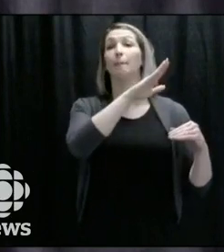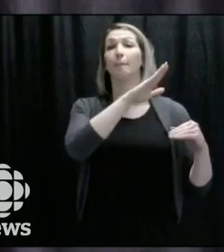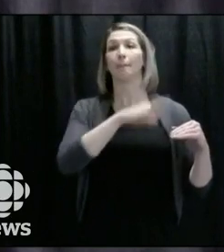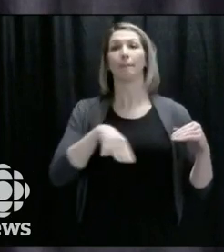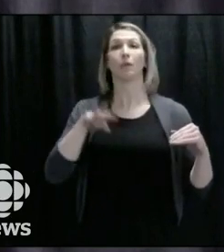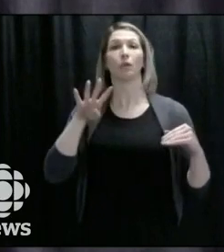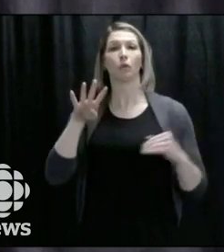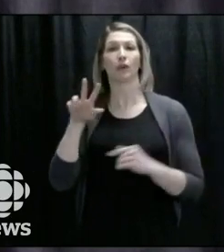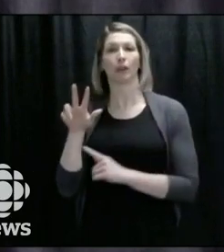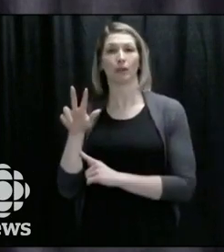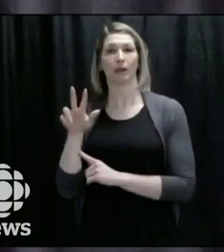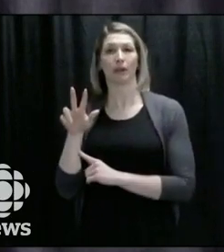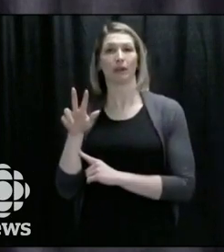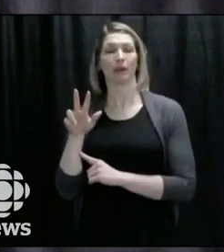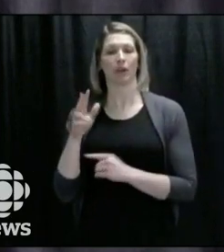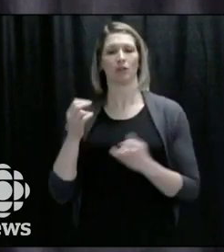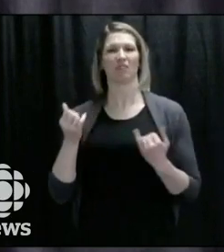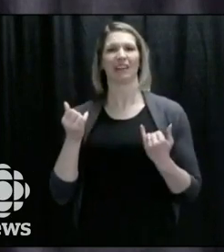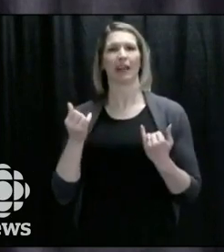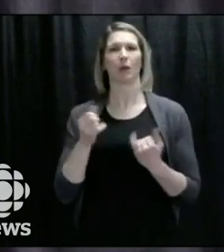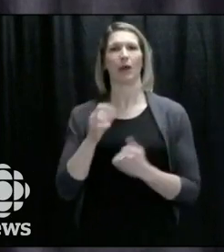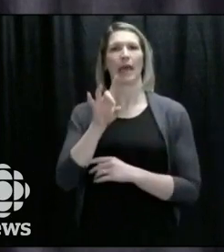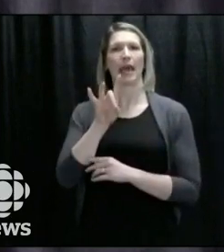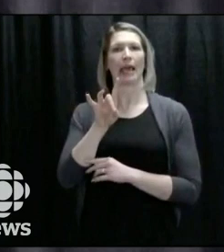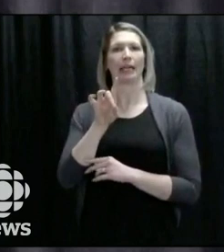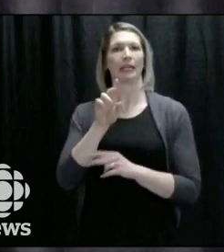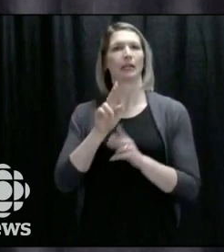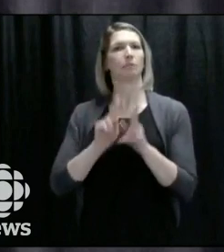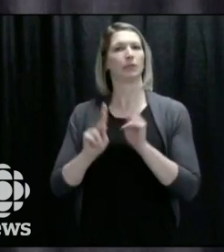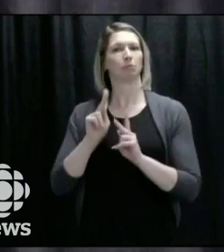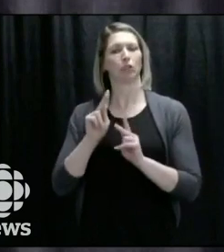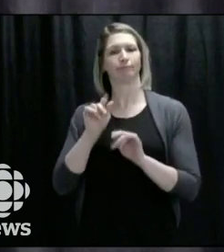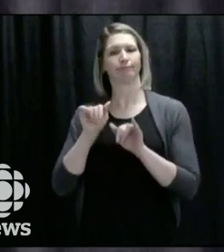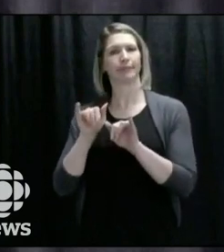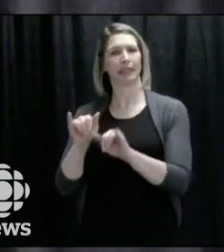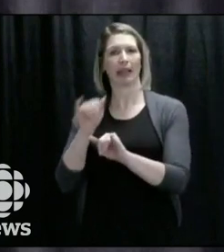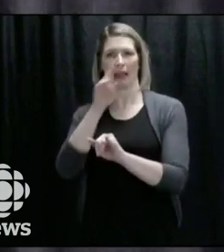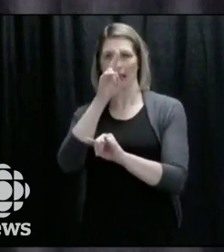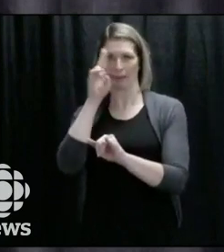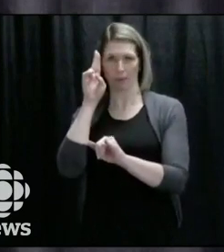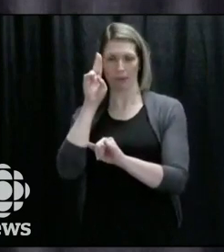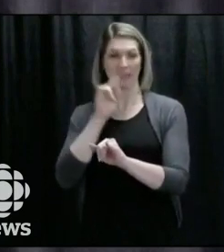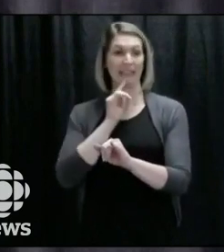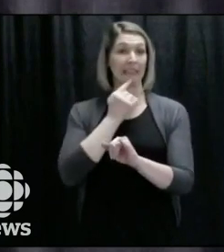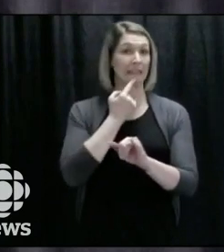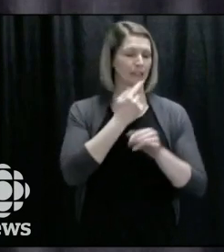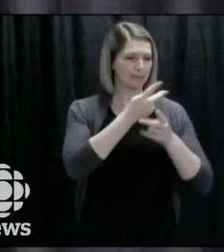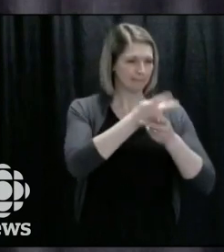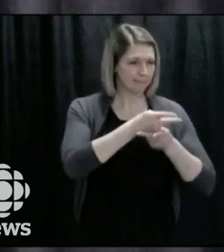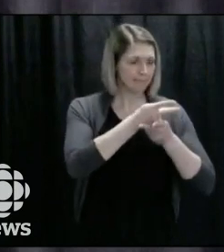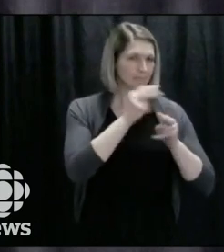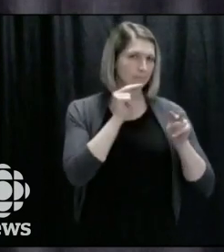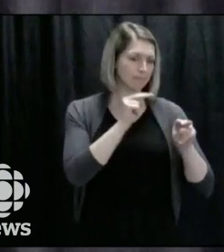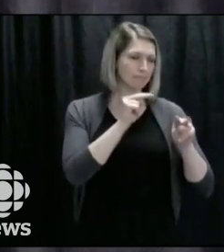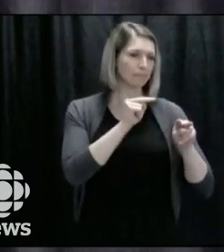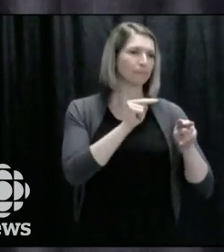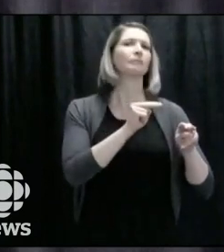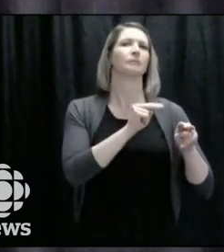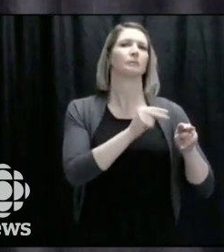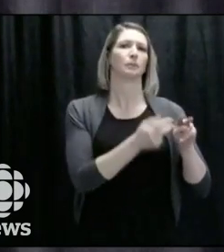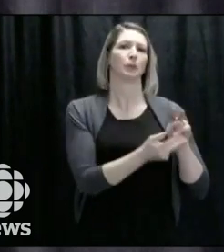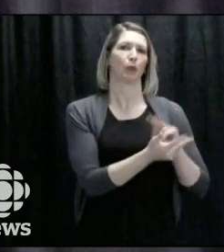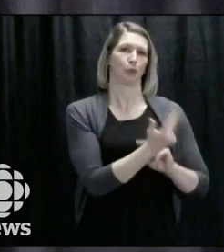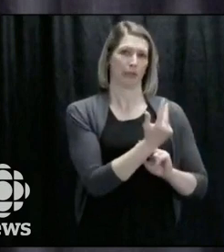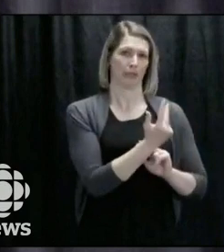8 people are in hospital due to the virus. Of these patients, 2 are in intensive care. 32 people have